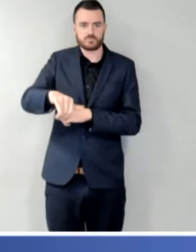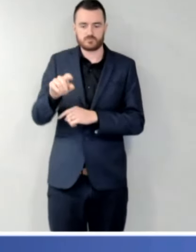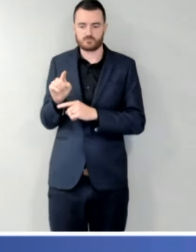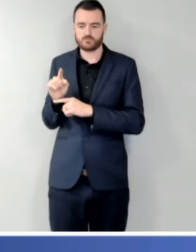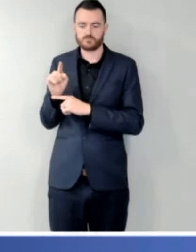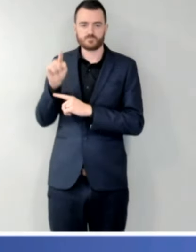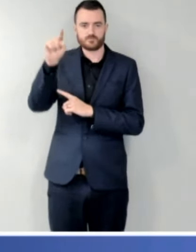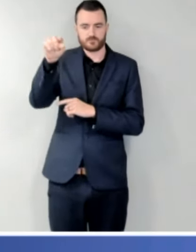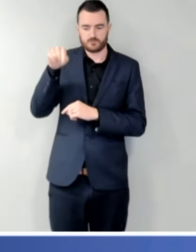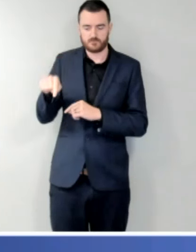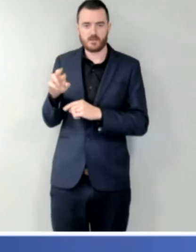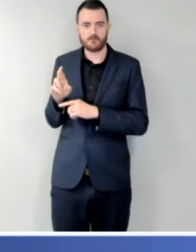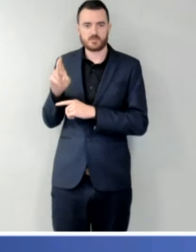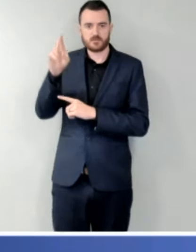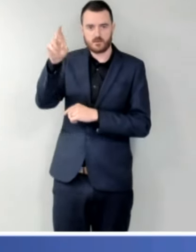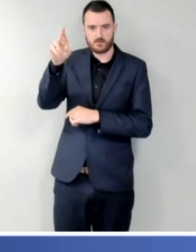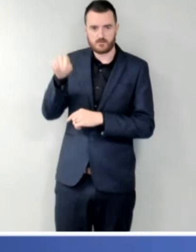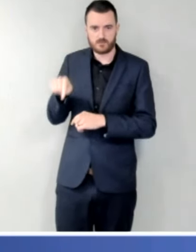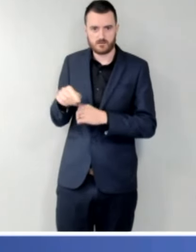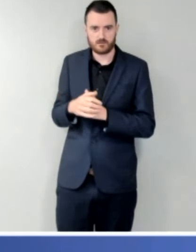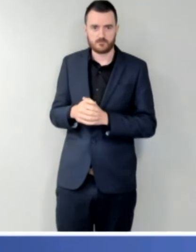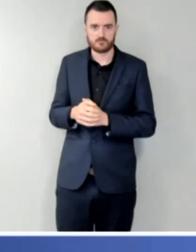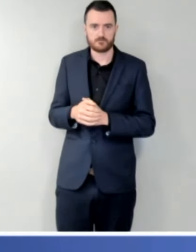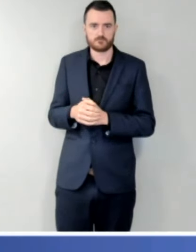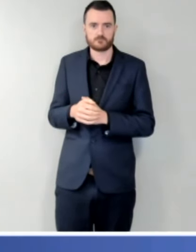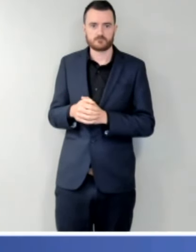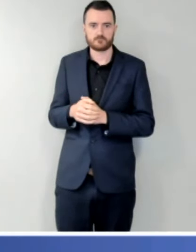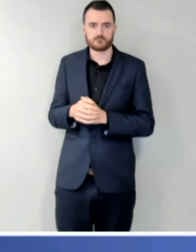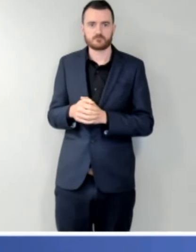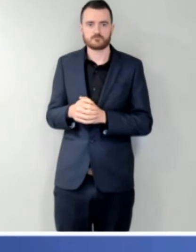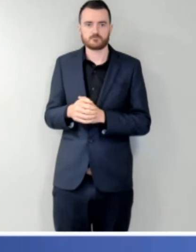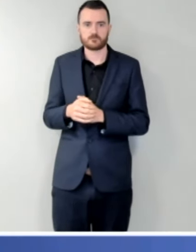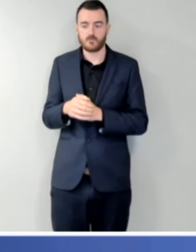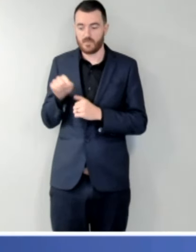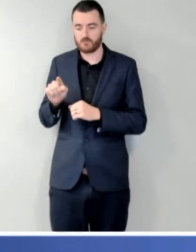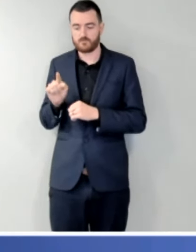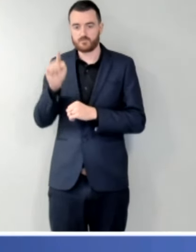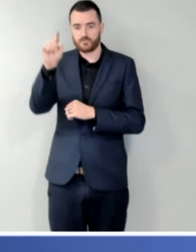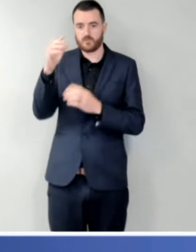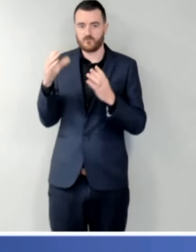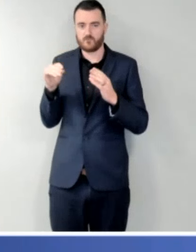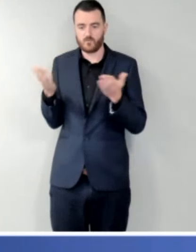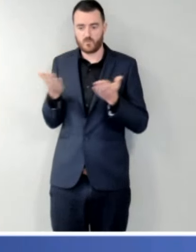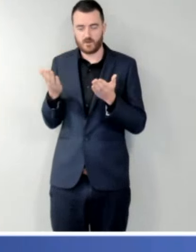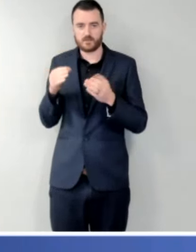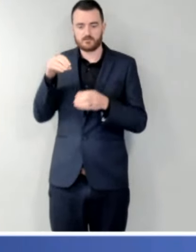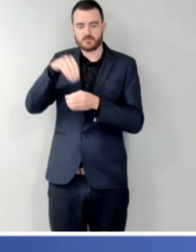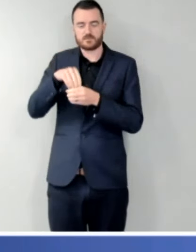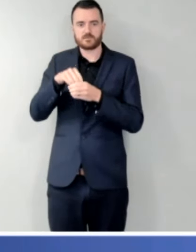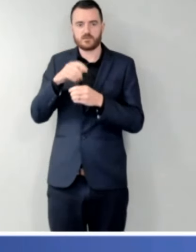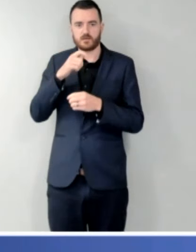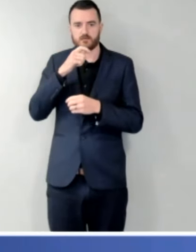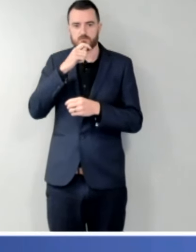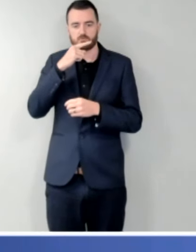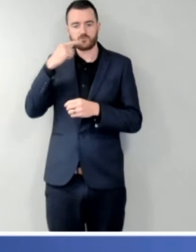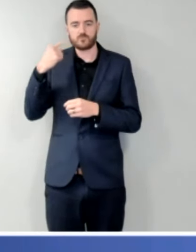surface-to-air missile, the shot coming from within Russian-held eastern